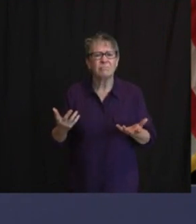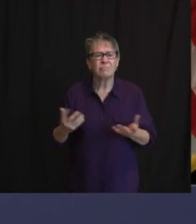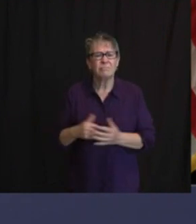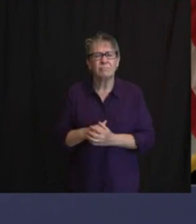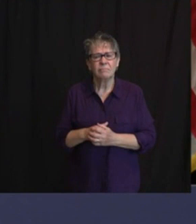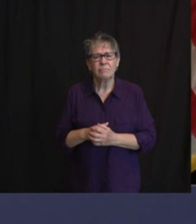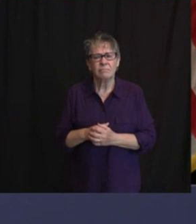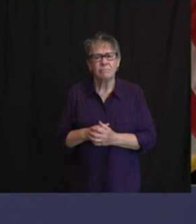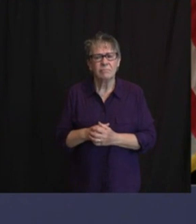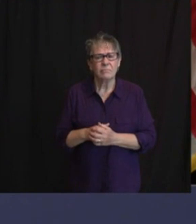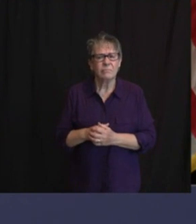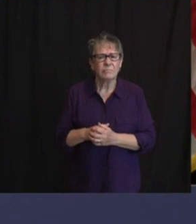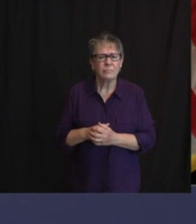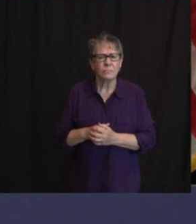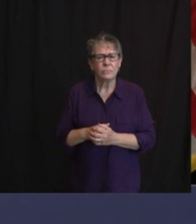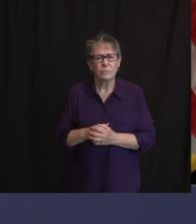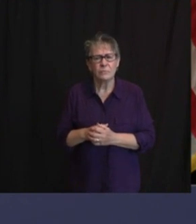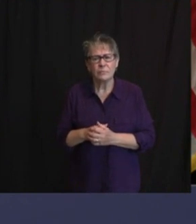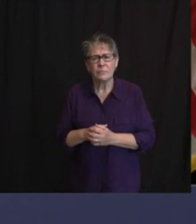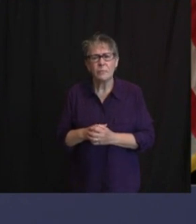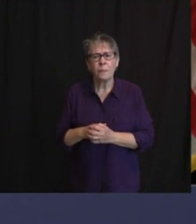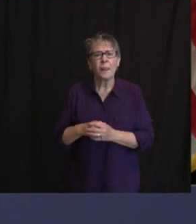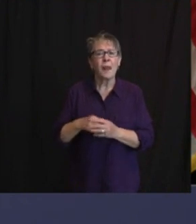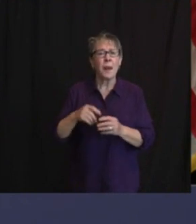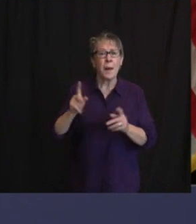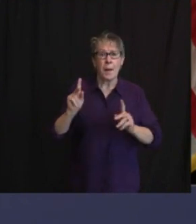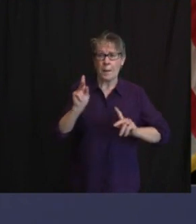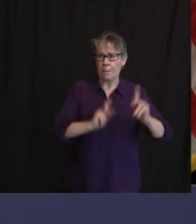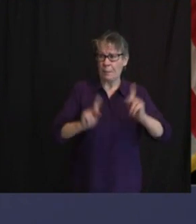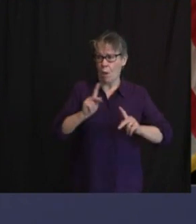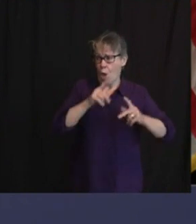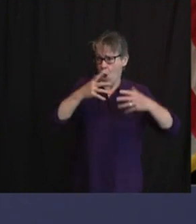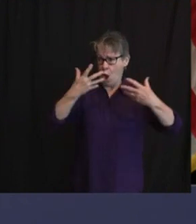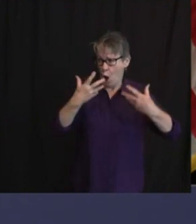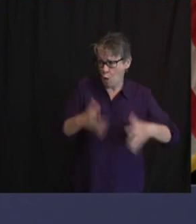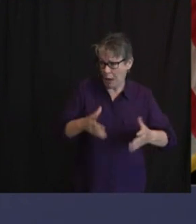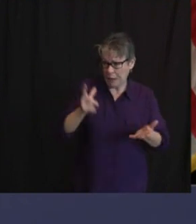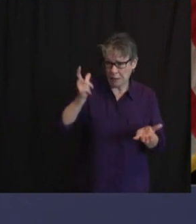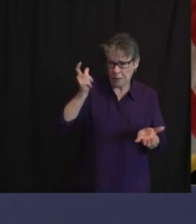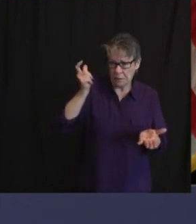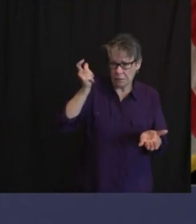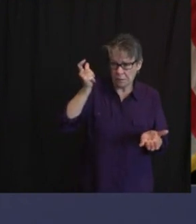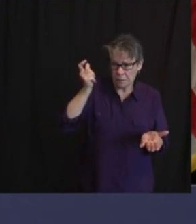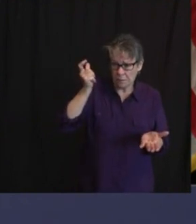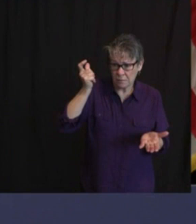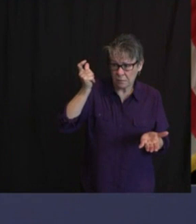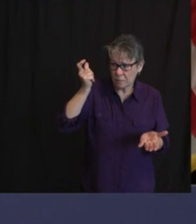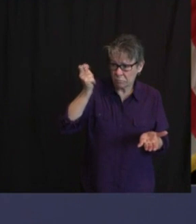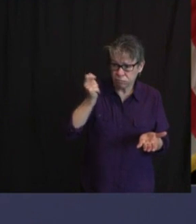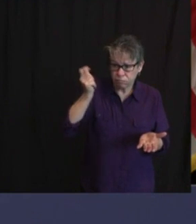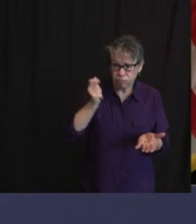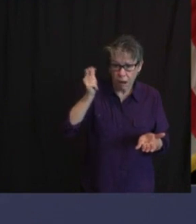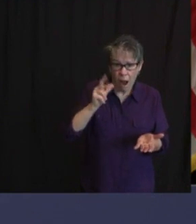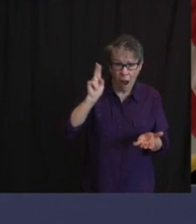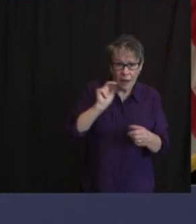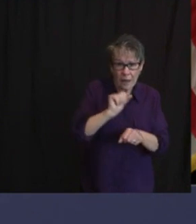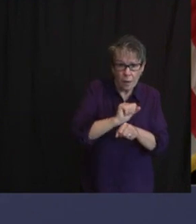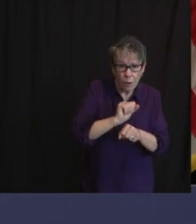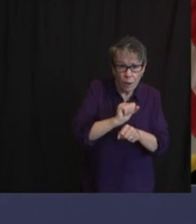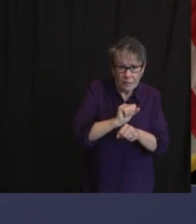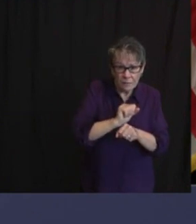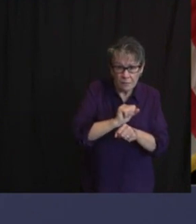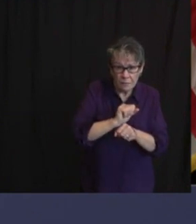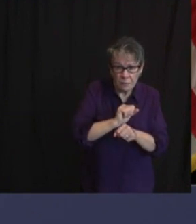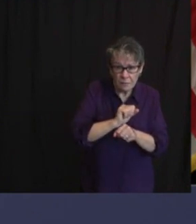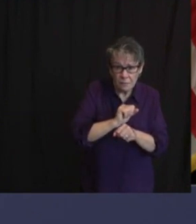regular unemployment benefits have said they haven't received the $600 extended benefit. They know they'll get it retroactively, but just